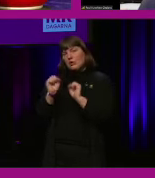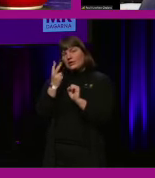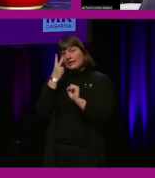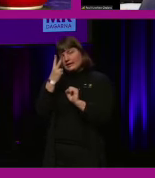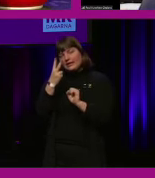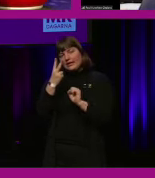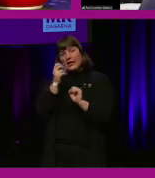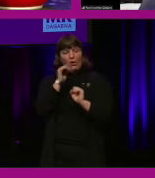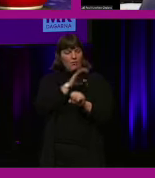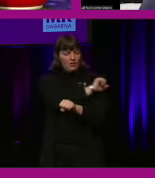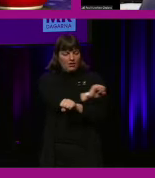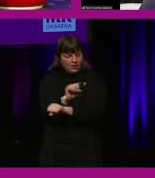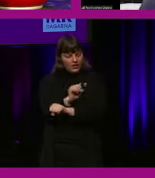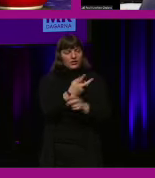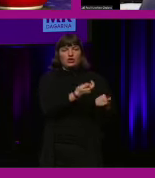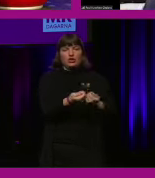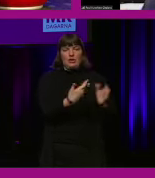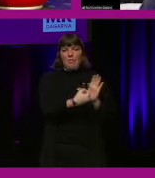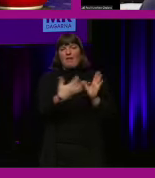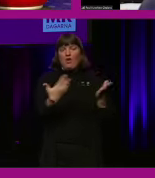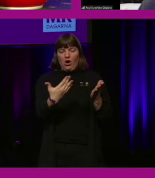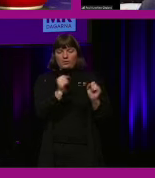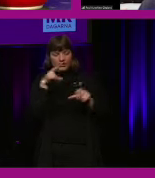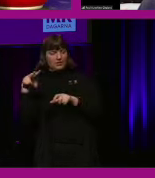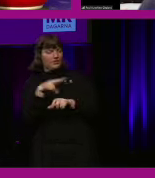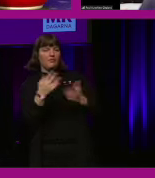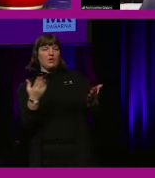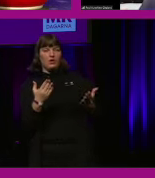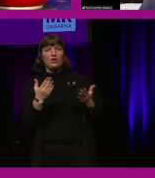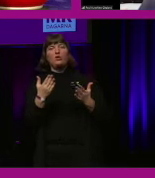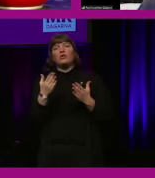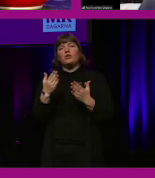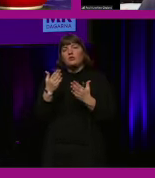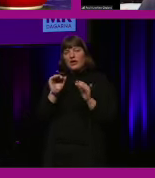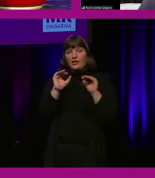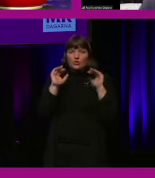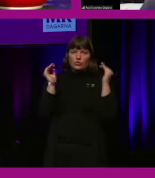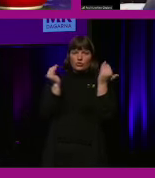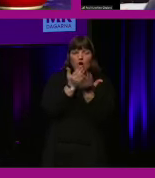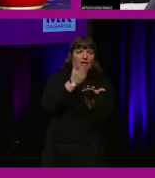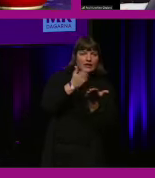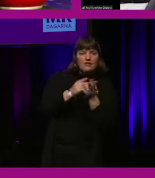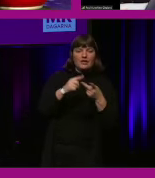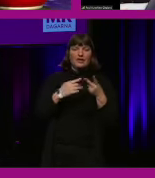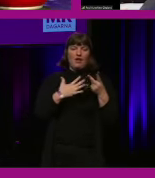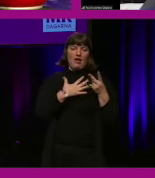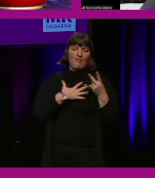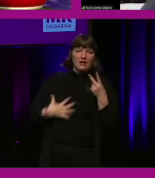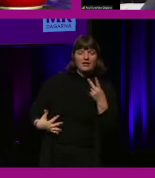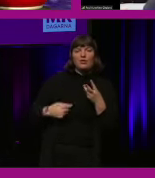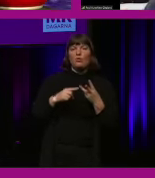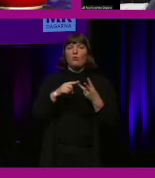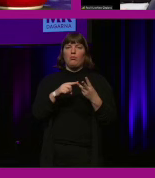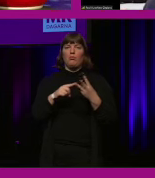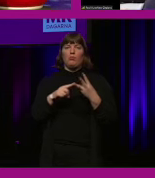causes of authoritarianism. And that includes issues around social injustice and poverty and